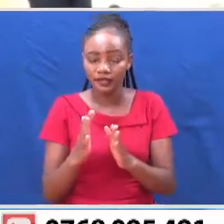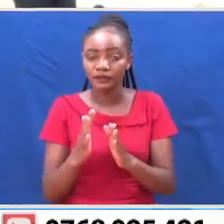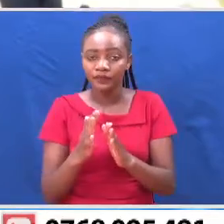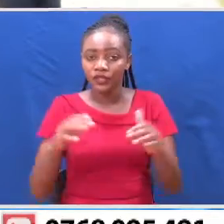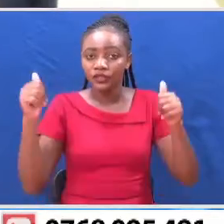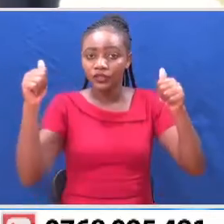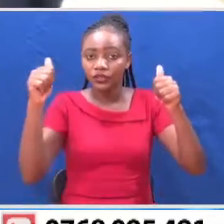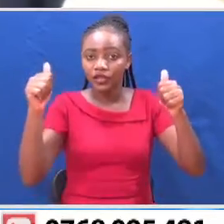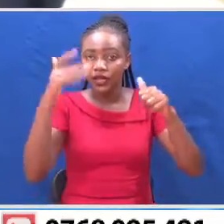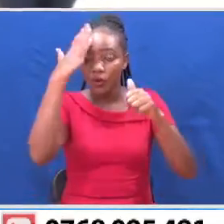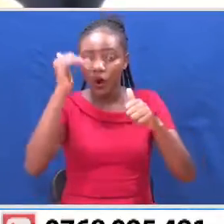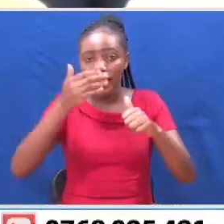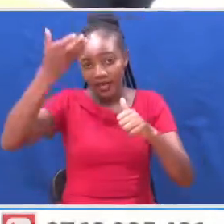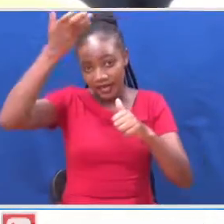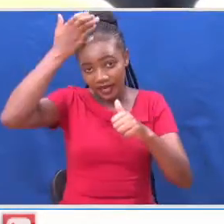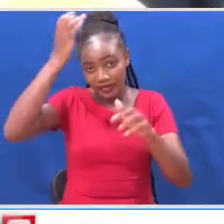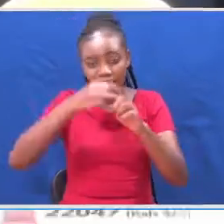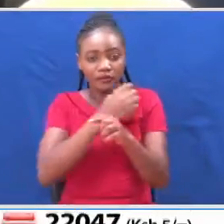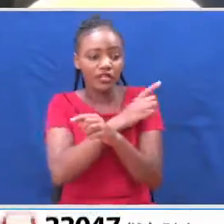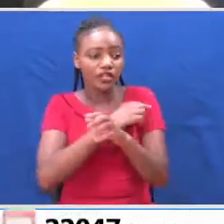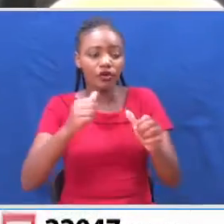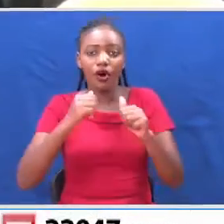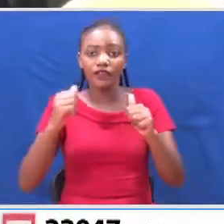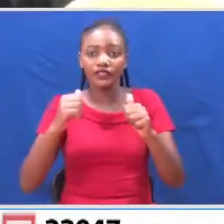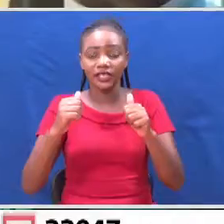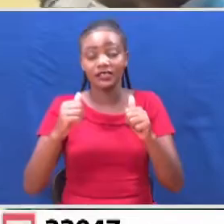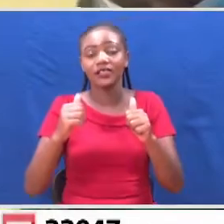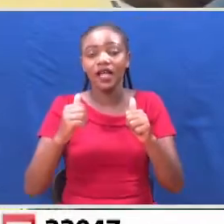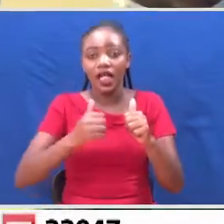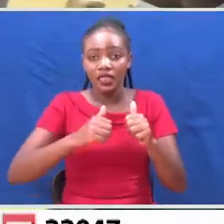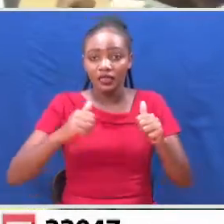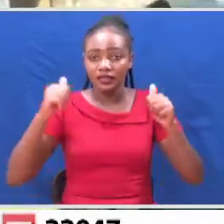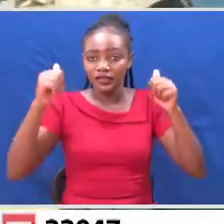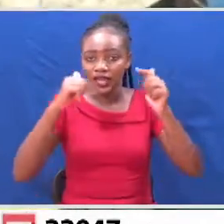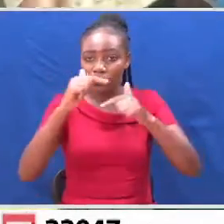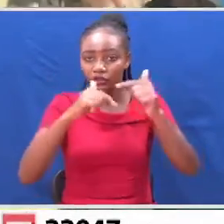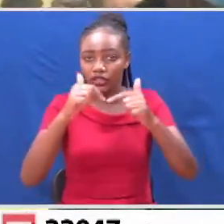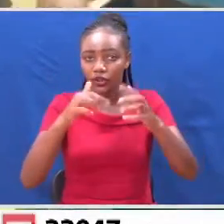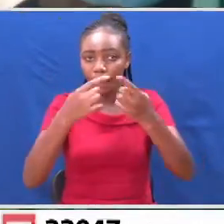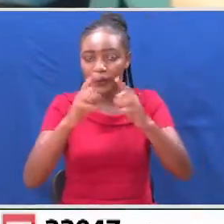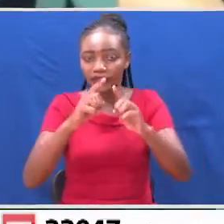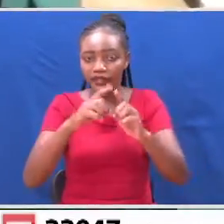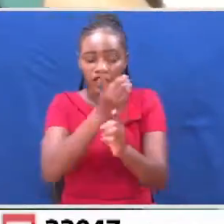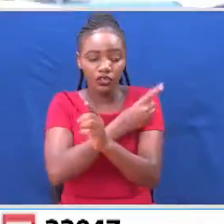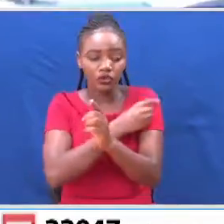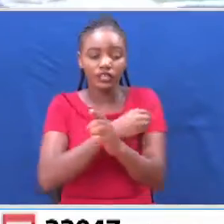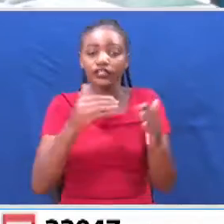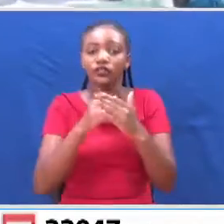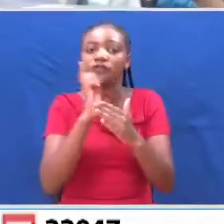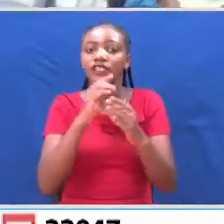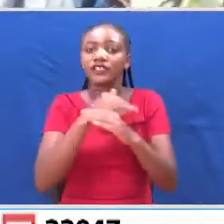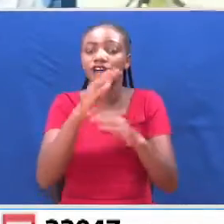and clinical officers are still on strike. The doctors called off their strike, that is, on Wednesday, after reaching a deal with the government.